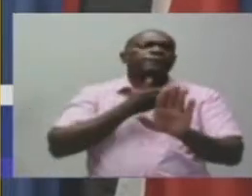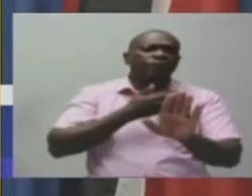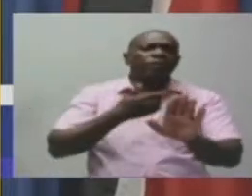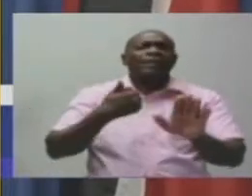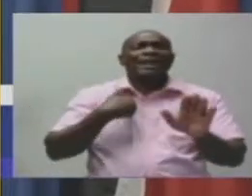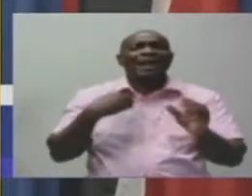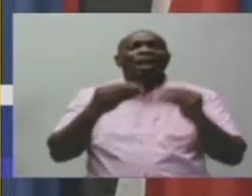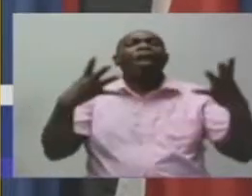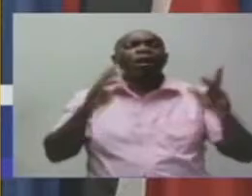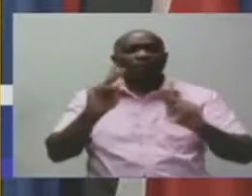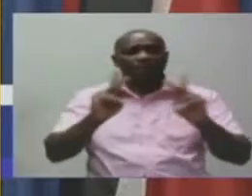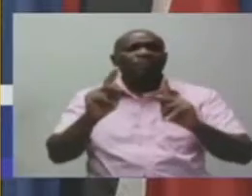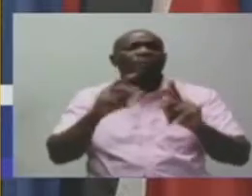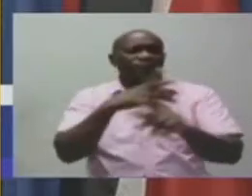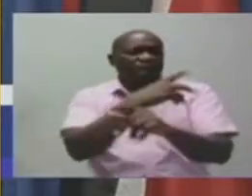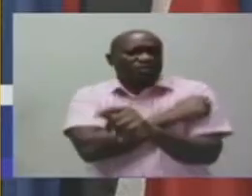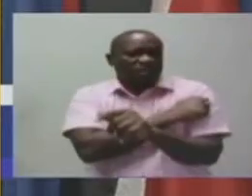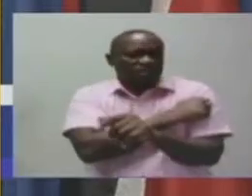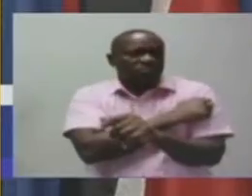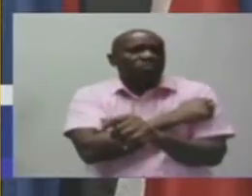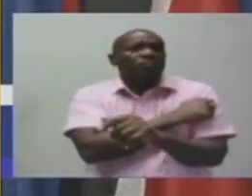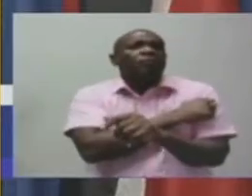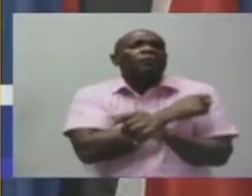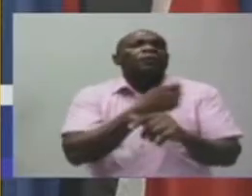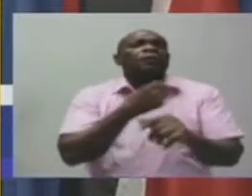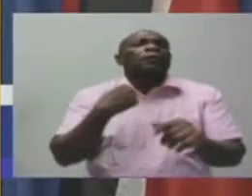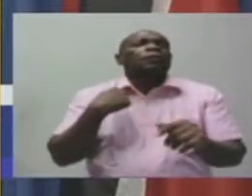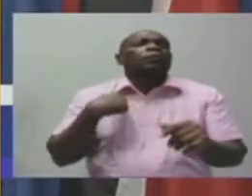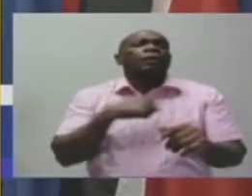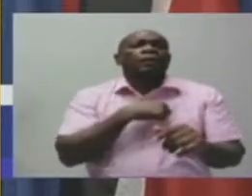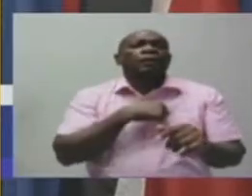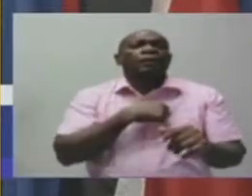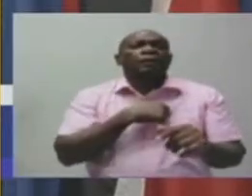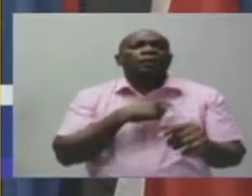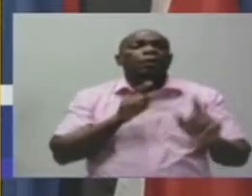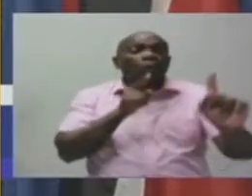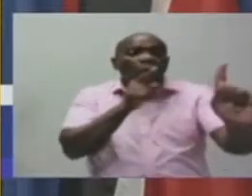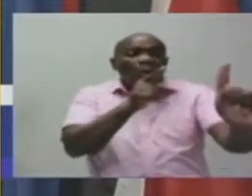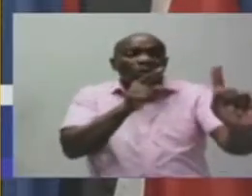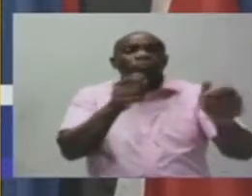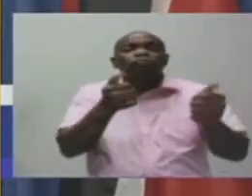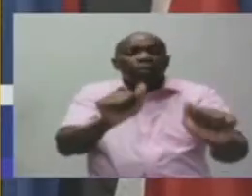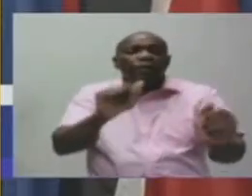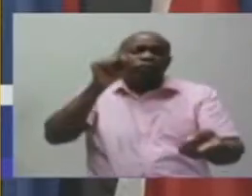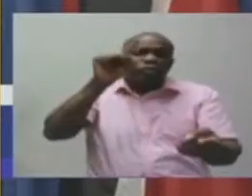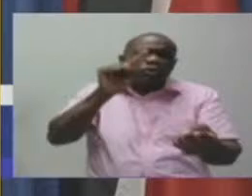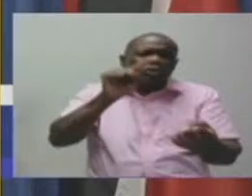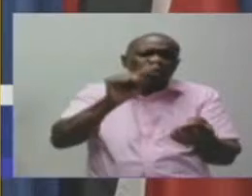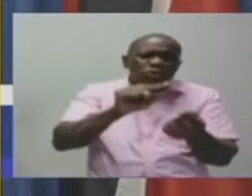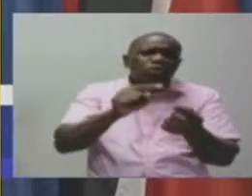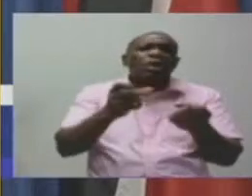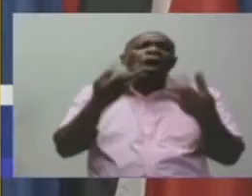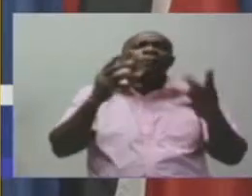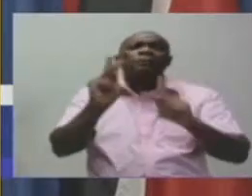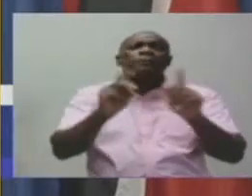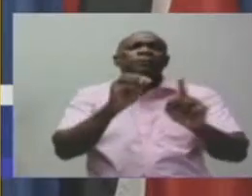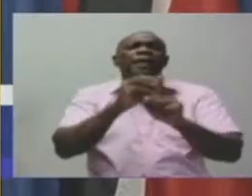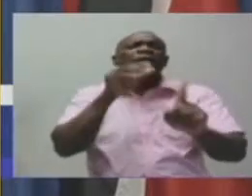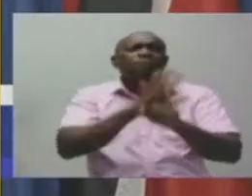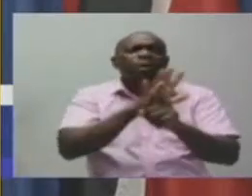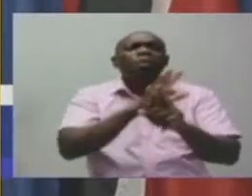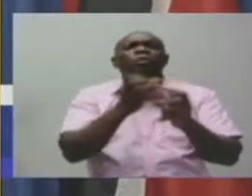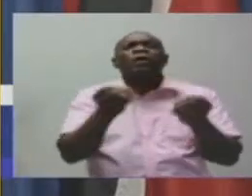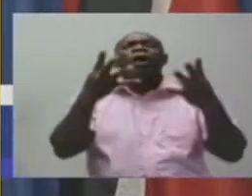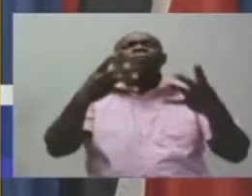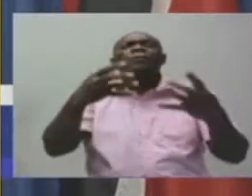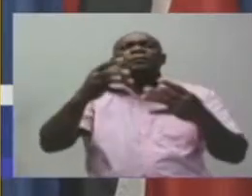to reduce the period of exposure and mixing until such time as we